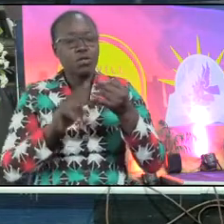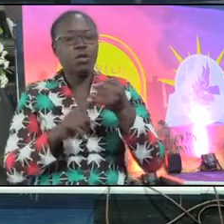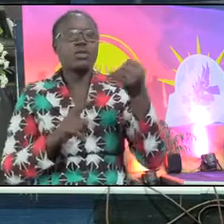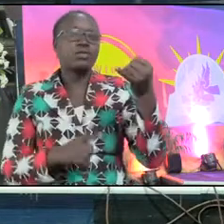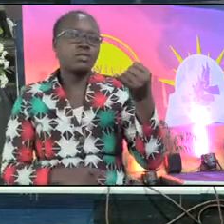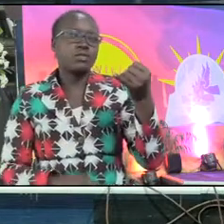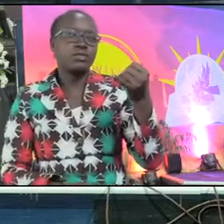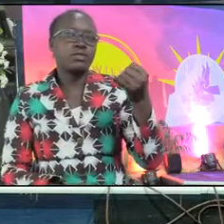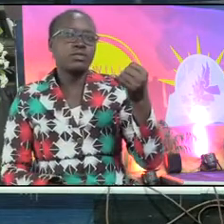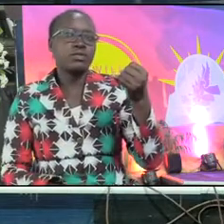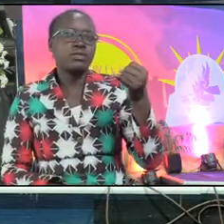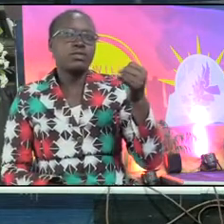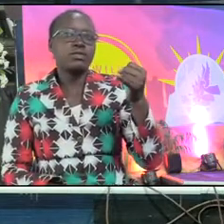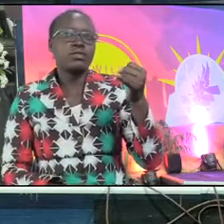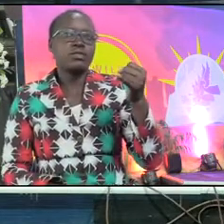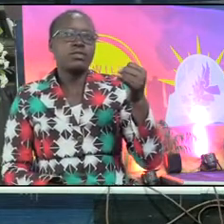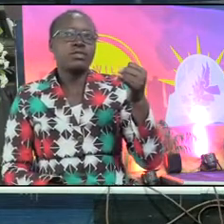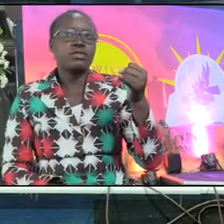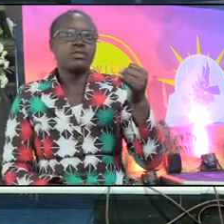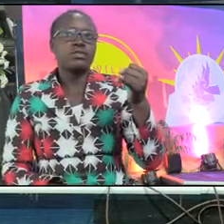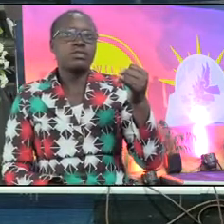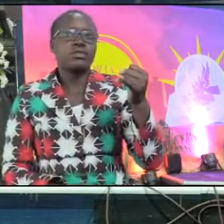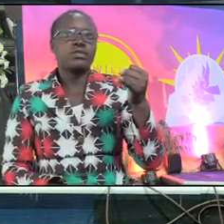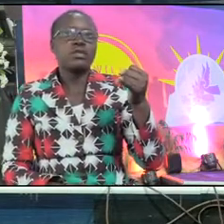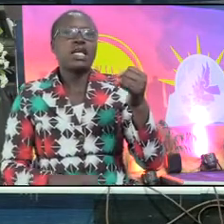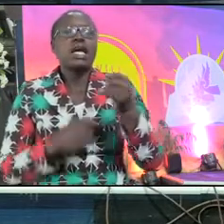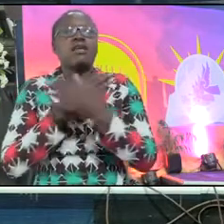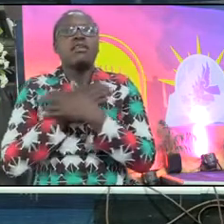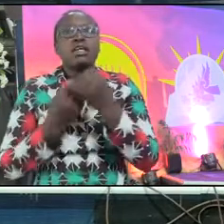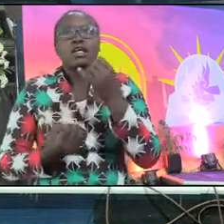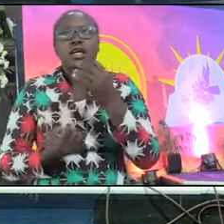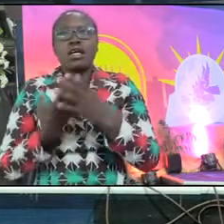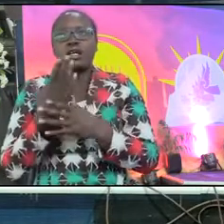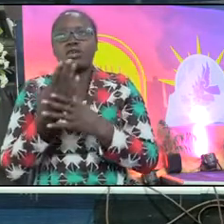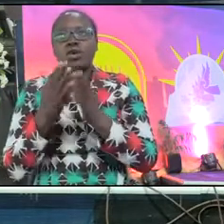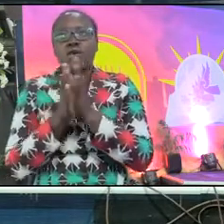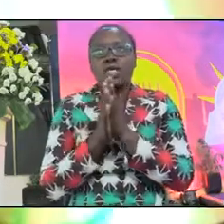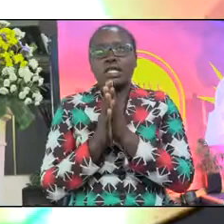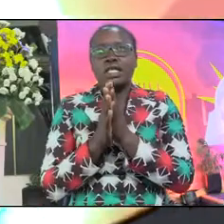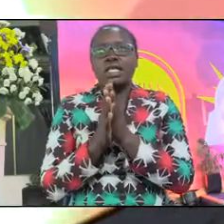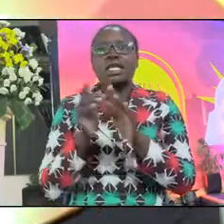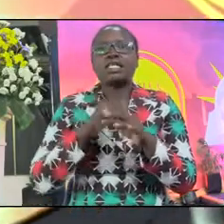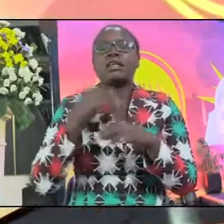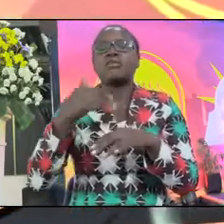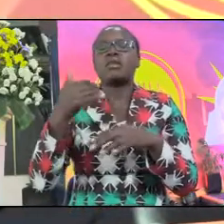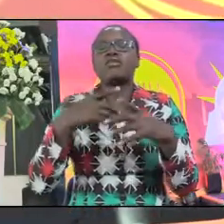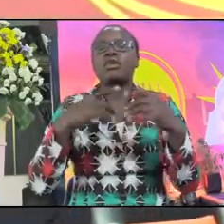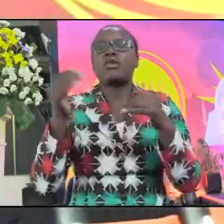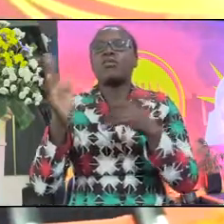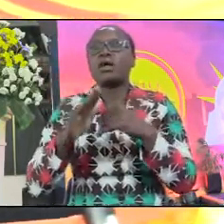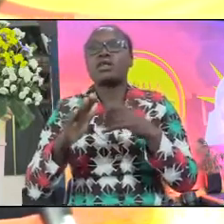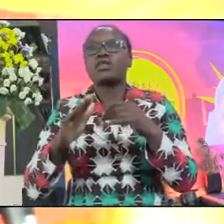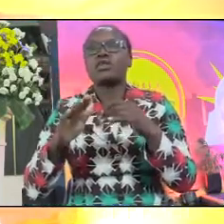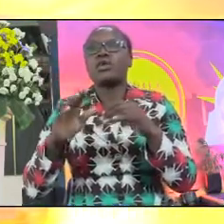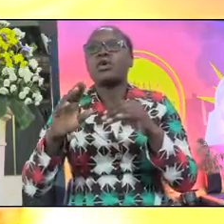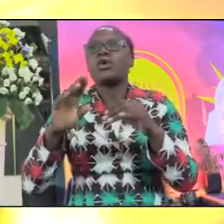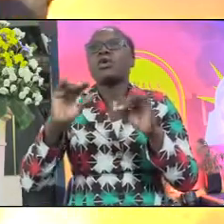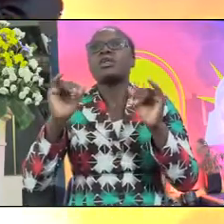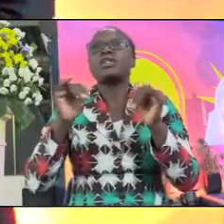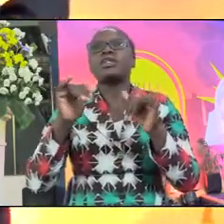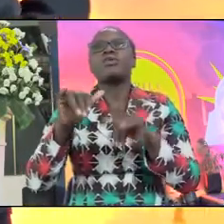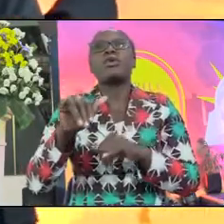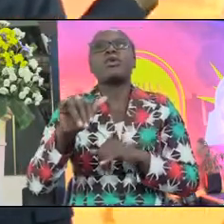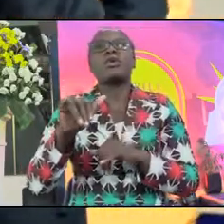one, I have the friends that I grew up with. And every time I go back to New York, these are the guys that I grew up with. You